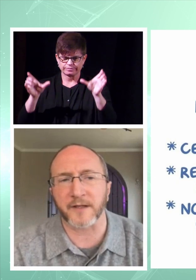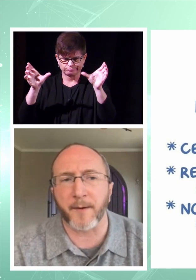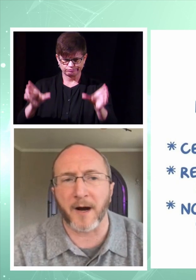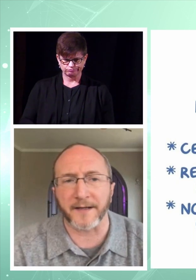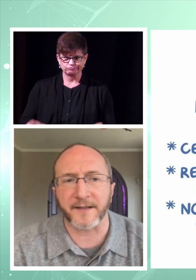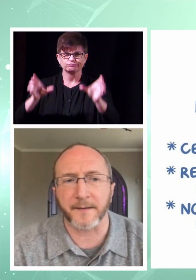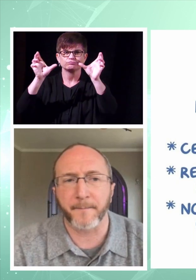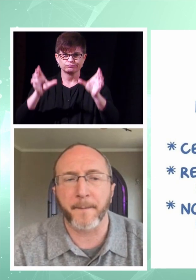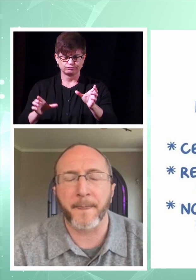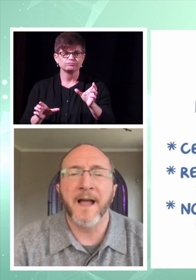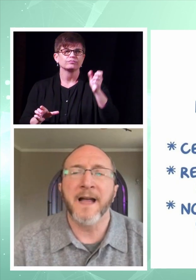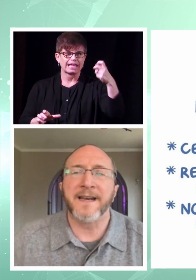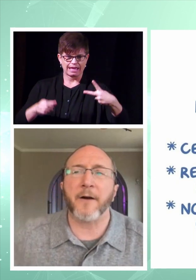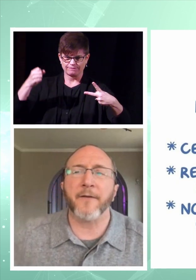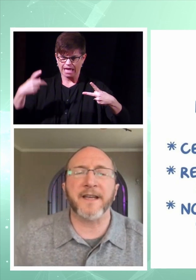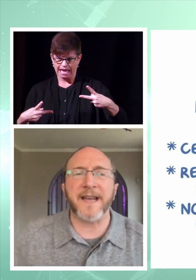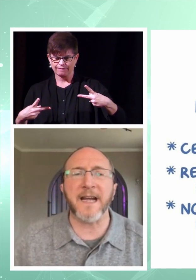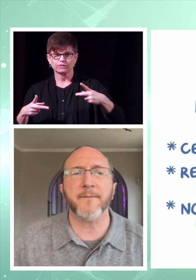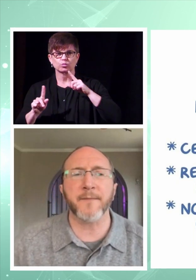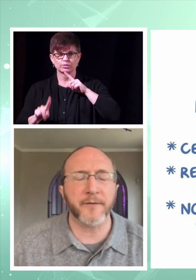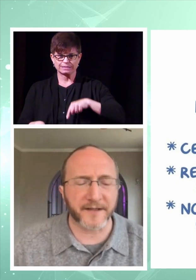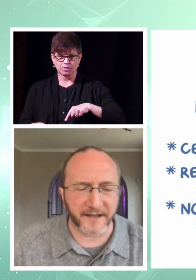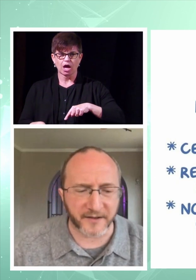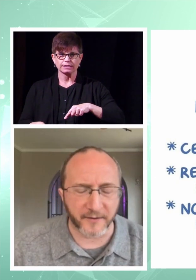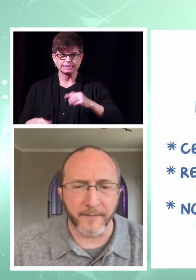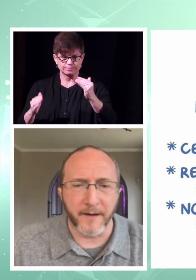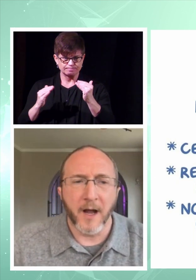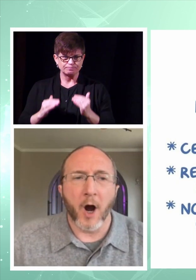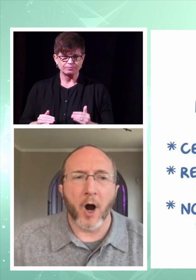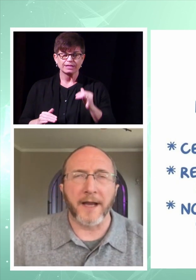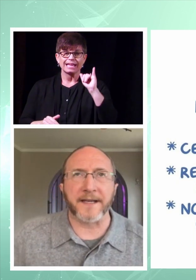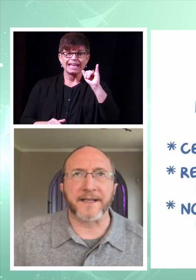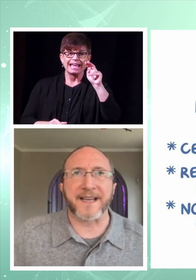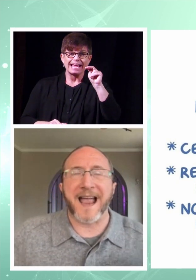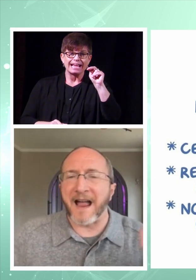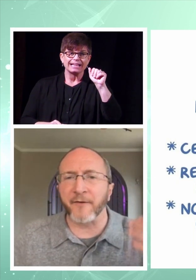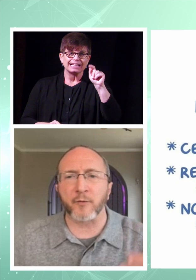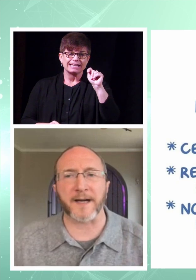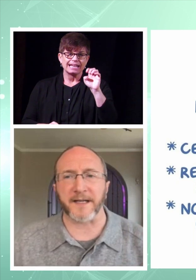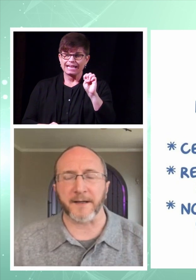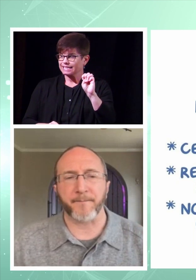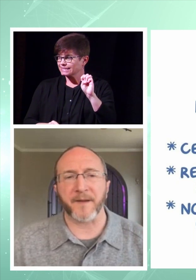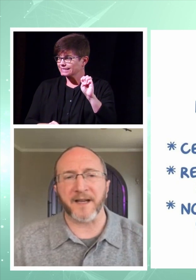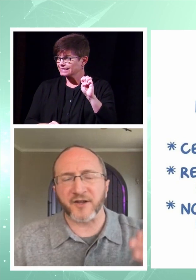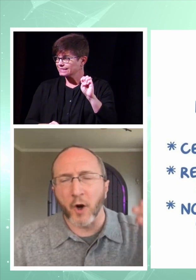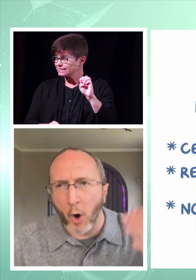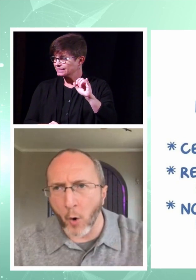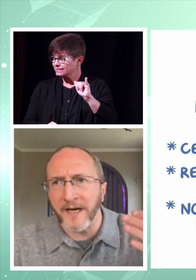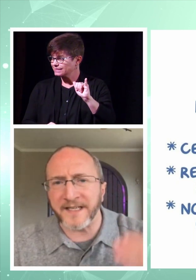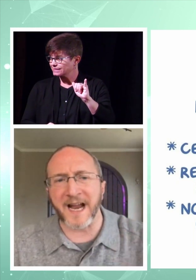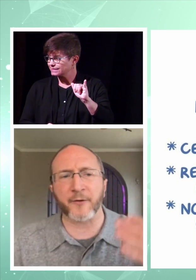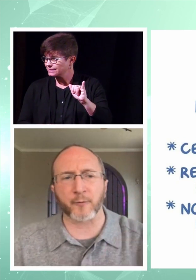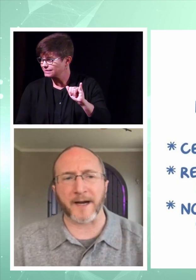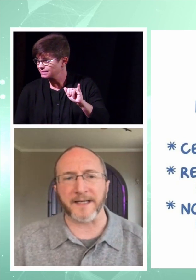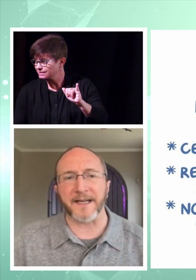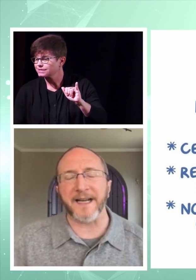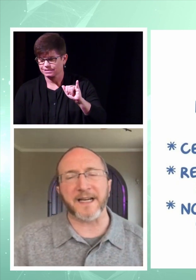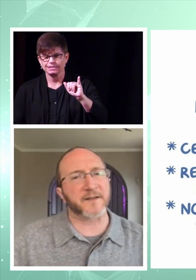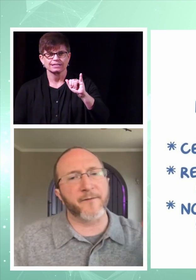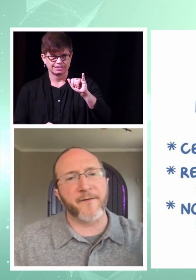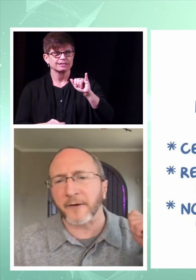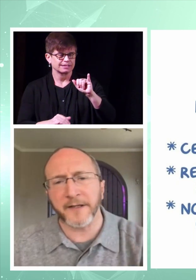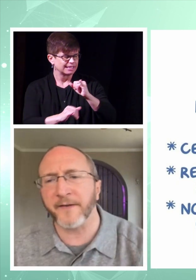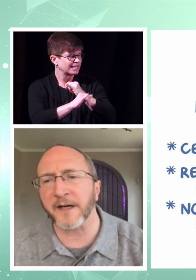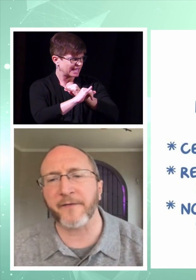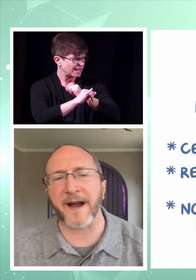immune response. Now, the innate immune system is ever ready. It's always at the ready. It